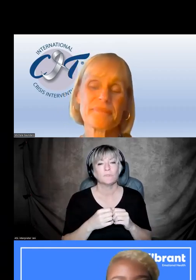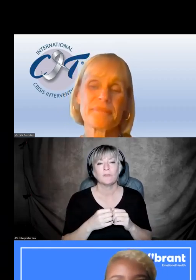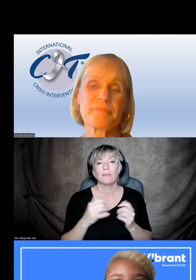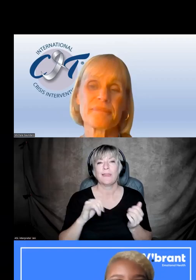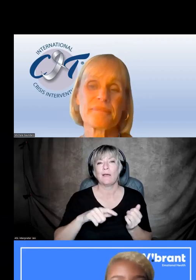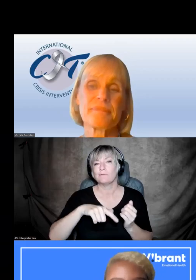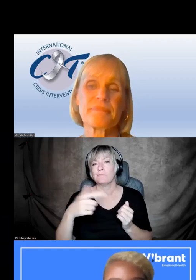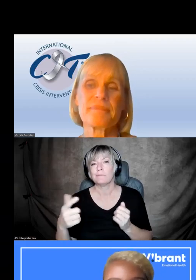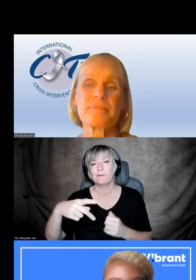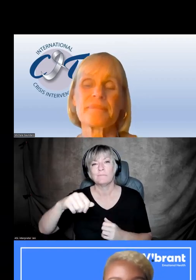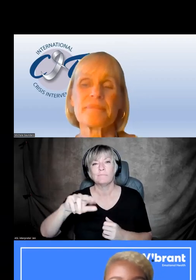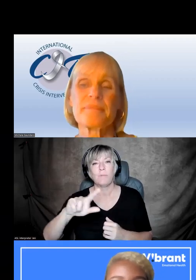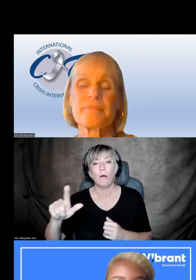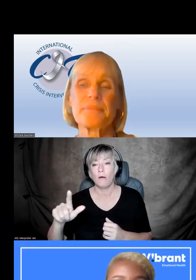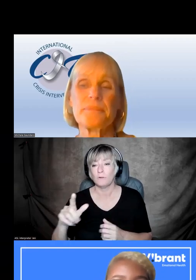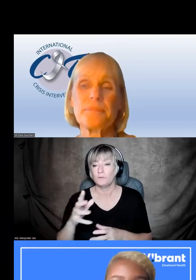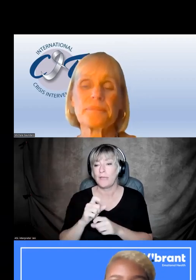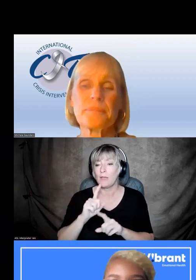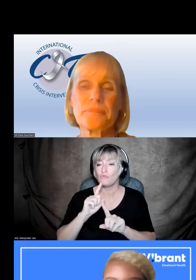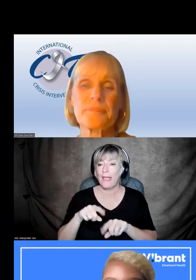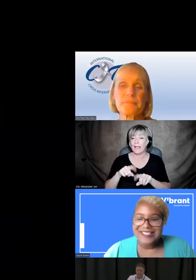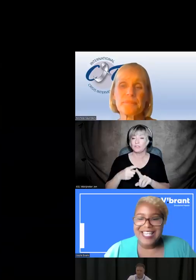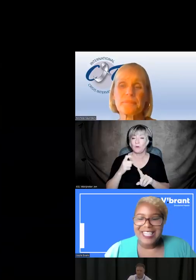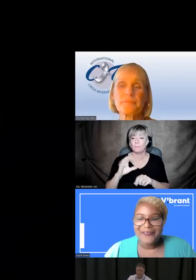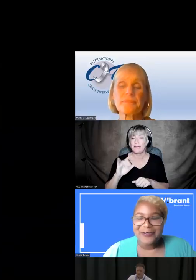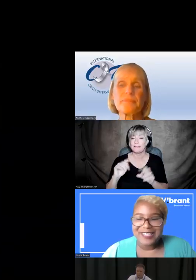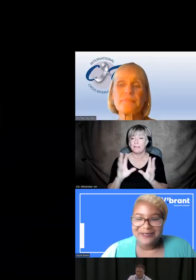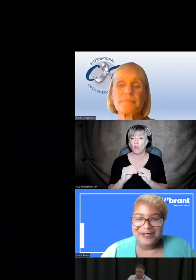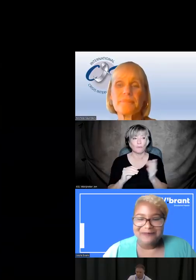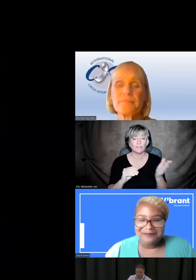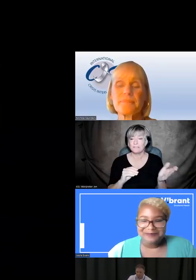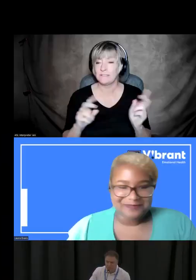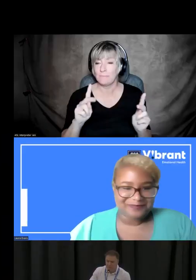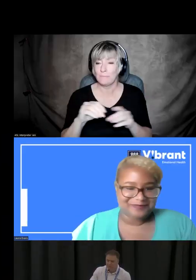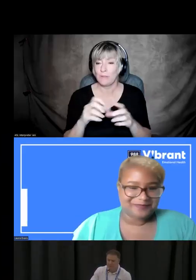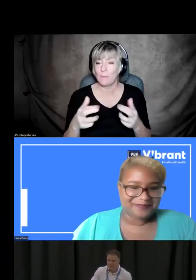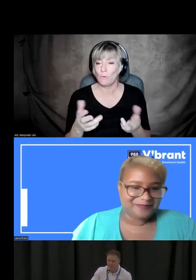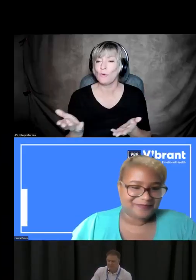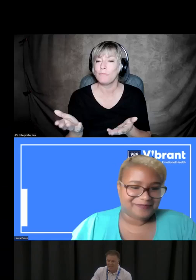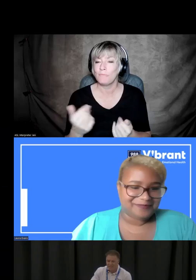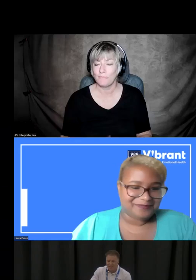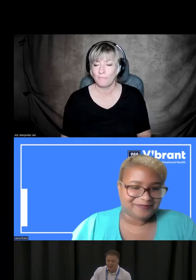it back over to Paul and get reaction from the CIT conference and the folks in the room.